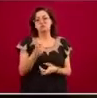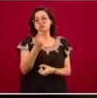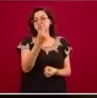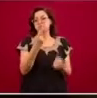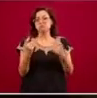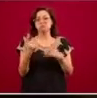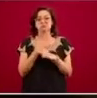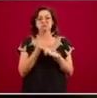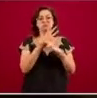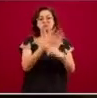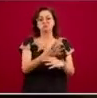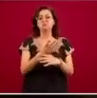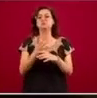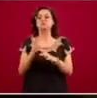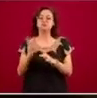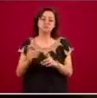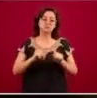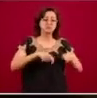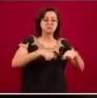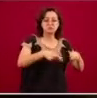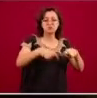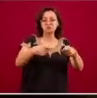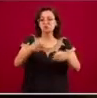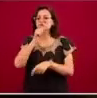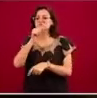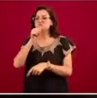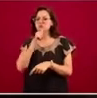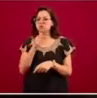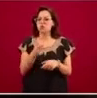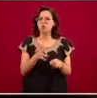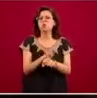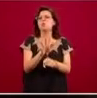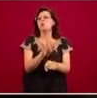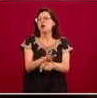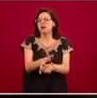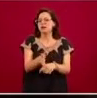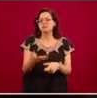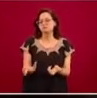clinics and which are in this transference process?